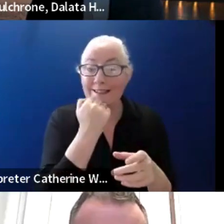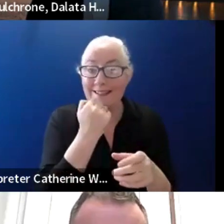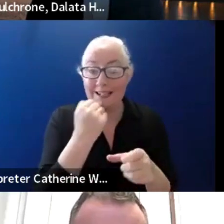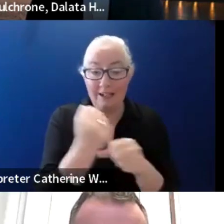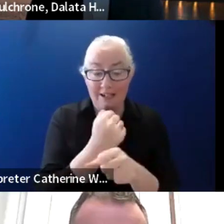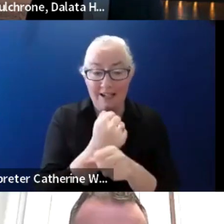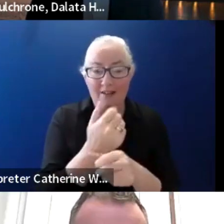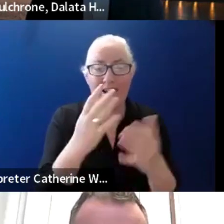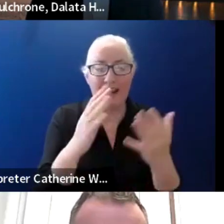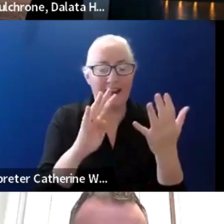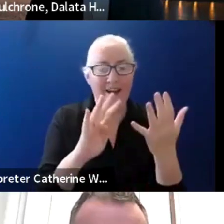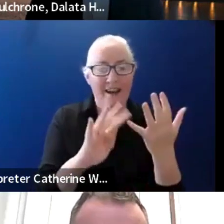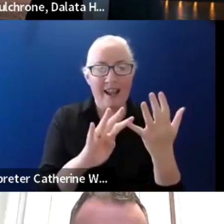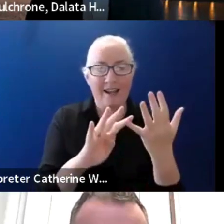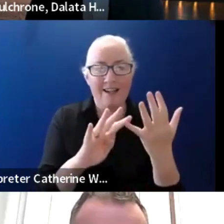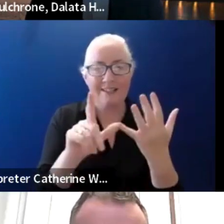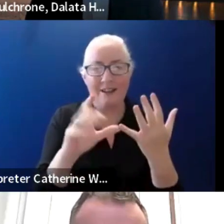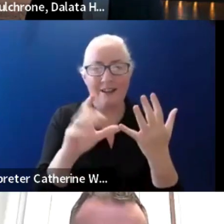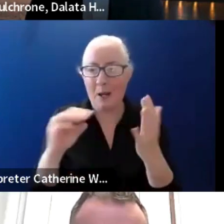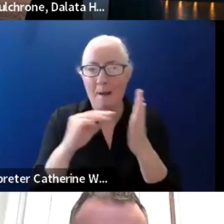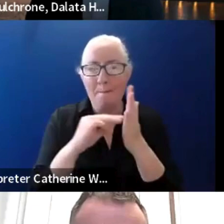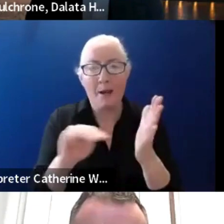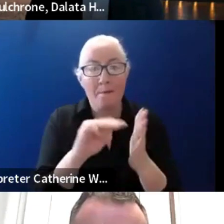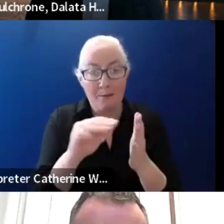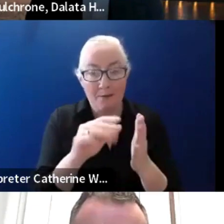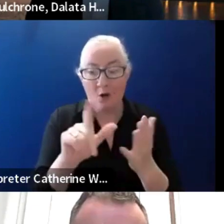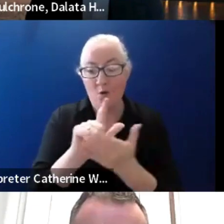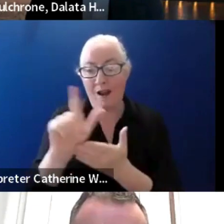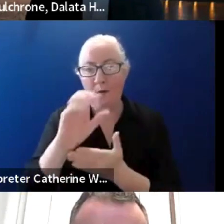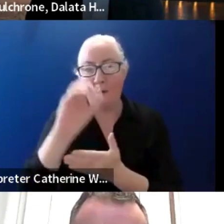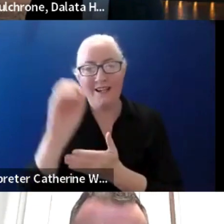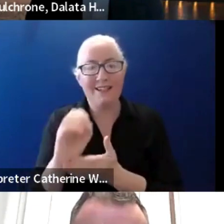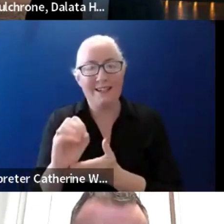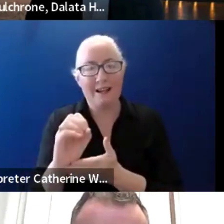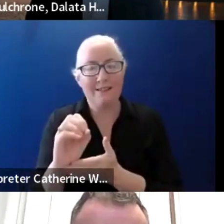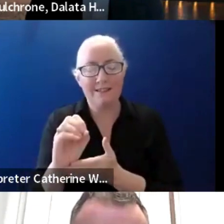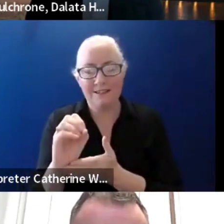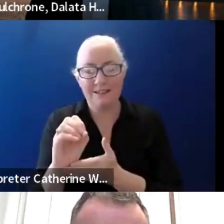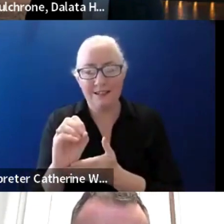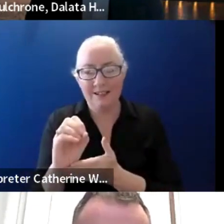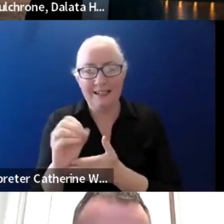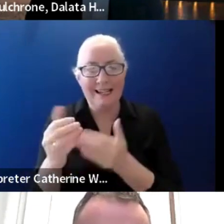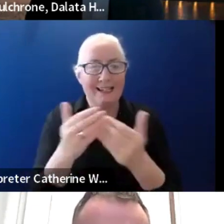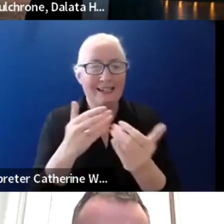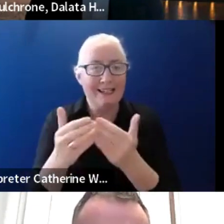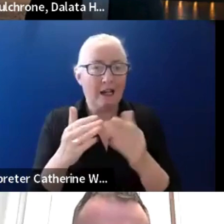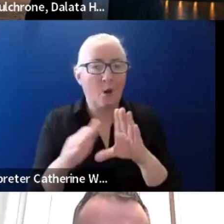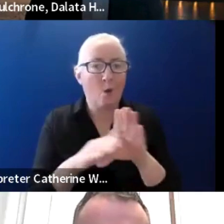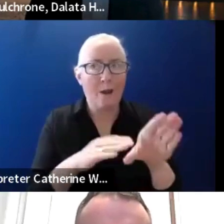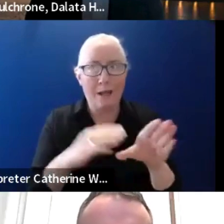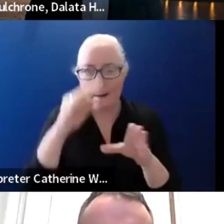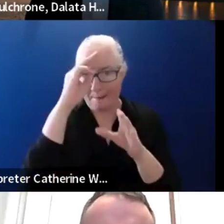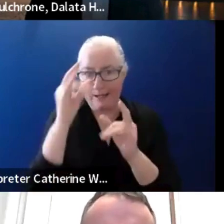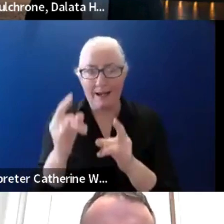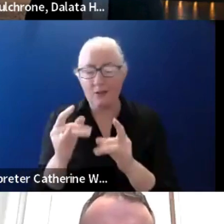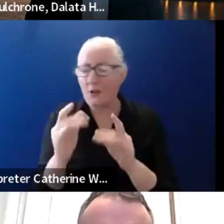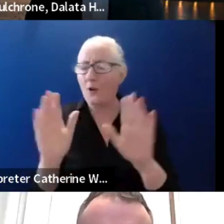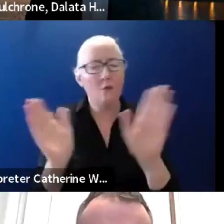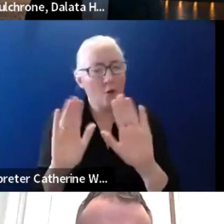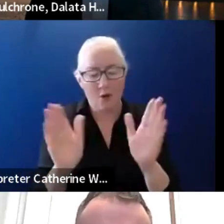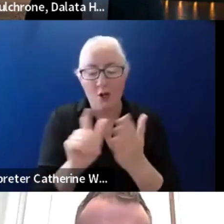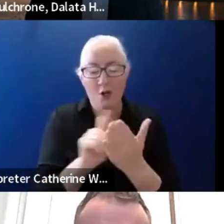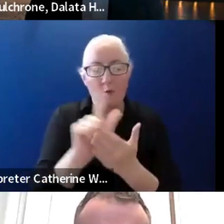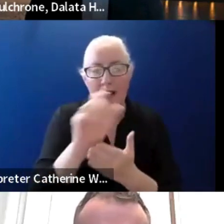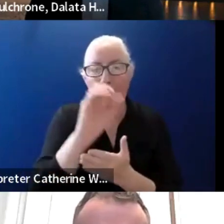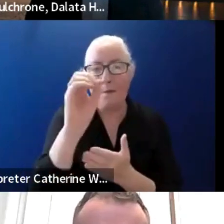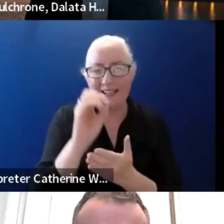there's 970 million people in the world, of which 12% of them are actually dealing with mental health. Sorry,